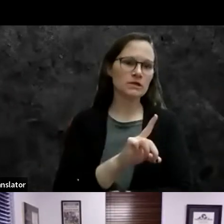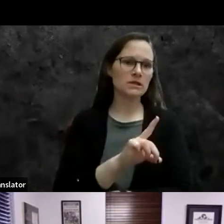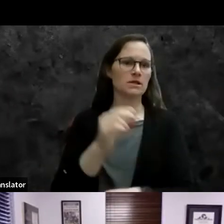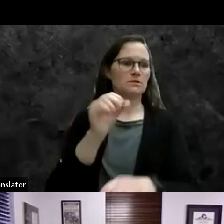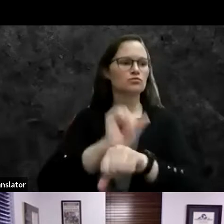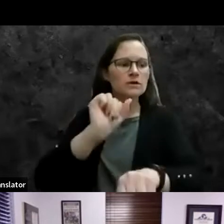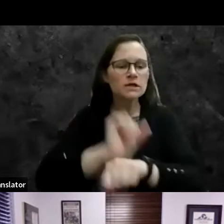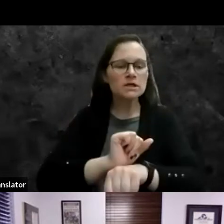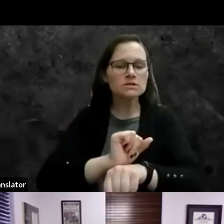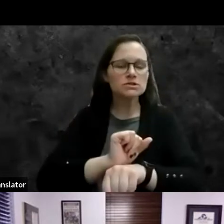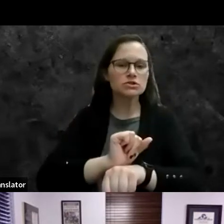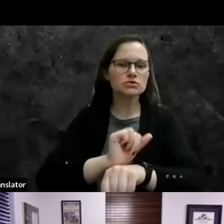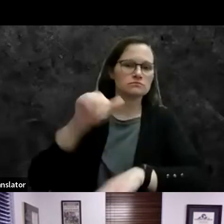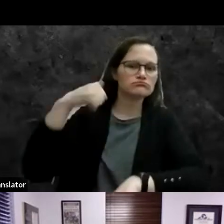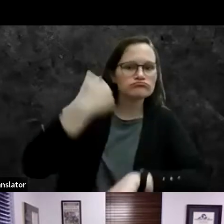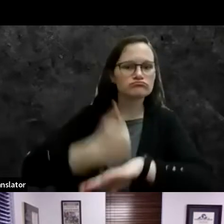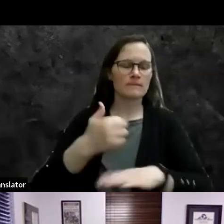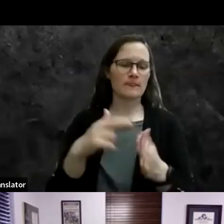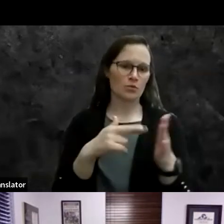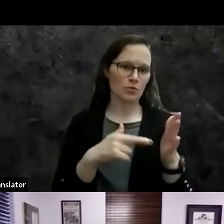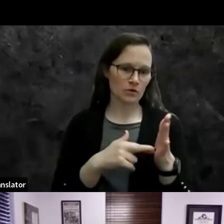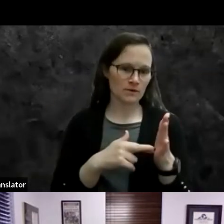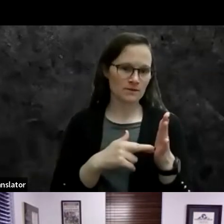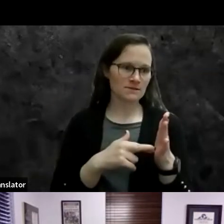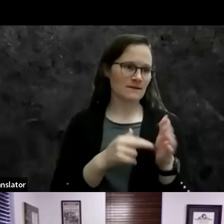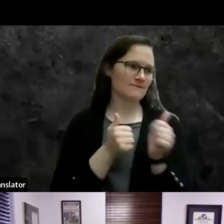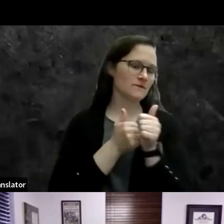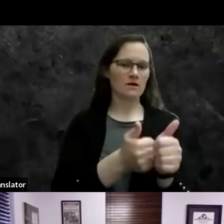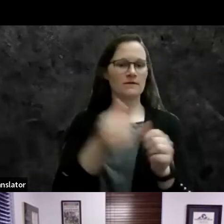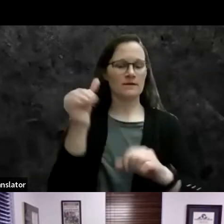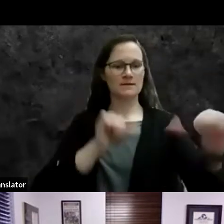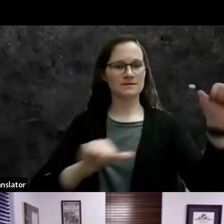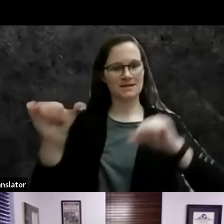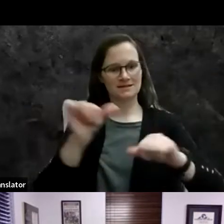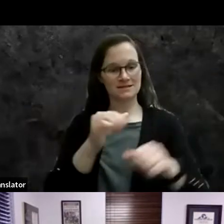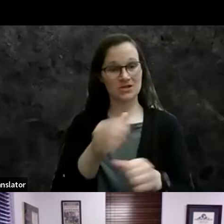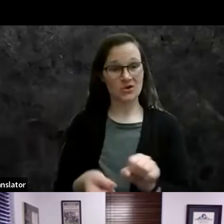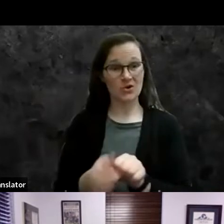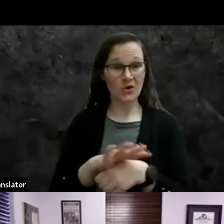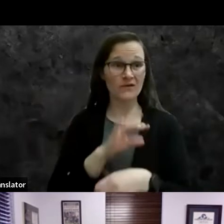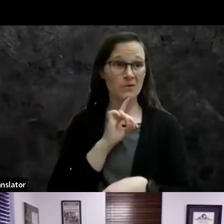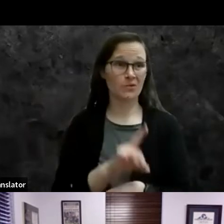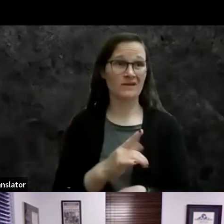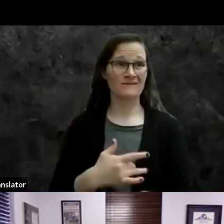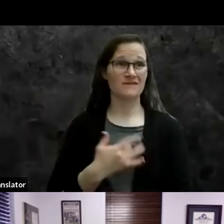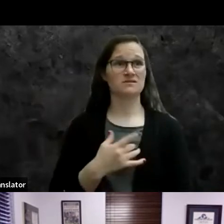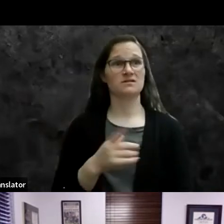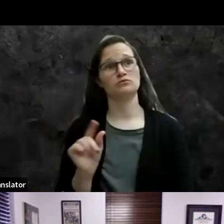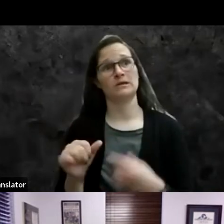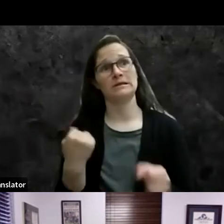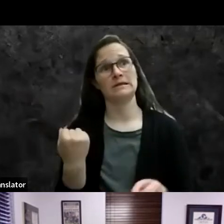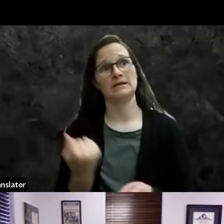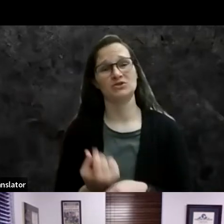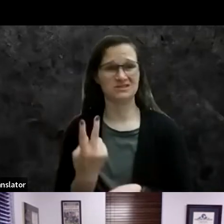information. And as much as it feels like COVID has been going on for 20 years, it's only been going on for 2. And a lot of the science is